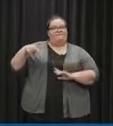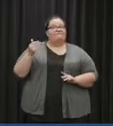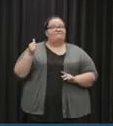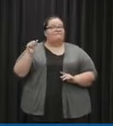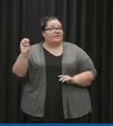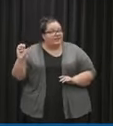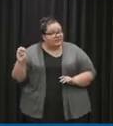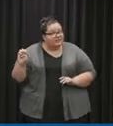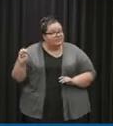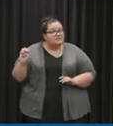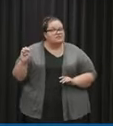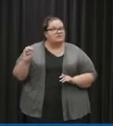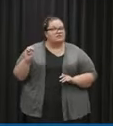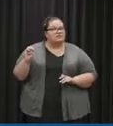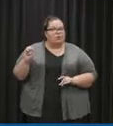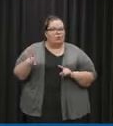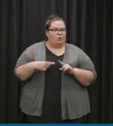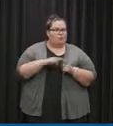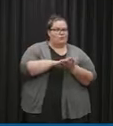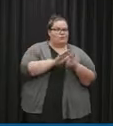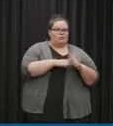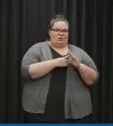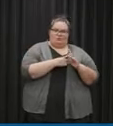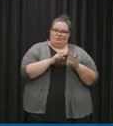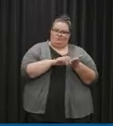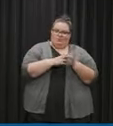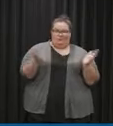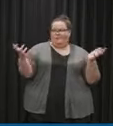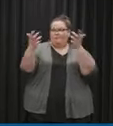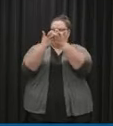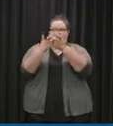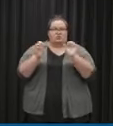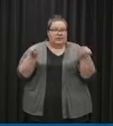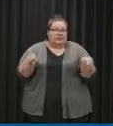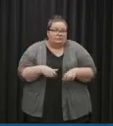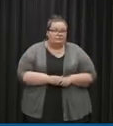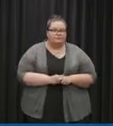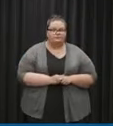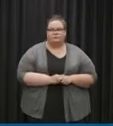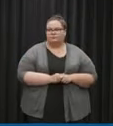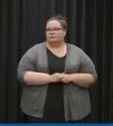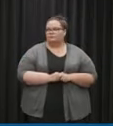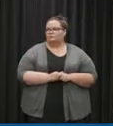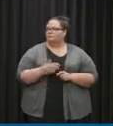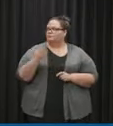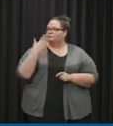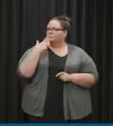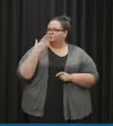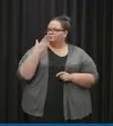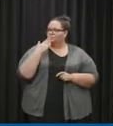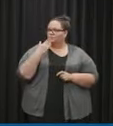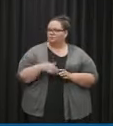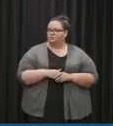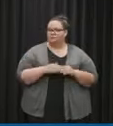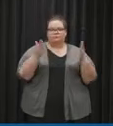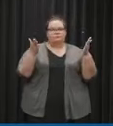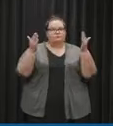basketball would start at a school level, that would be the phase that they would begin. Thank you, George. Thank you,